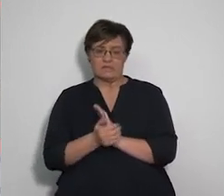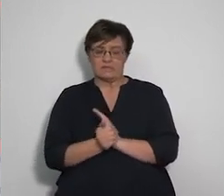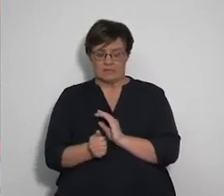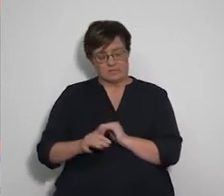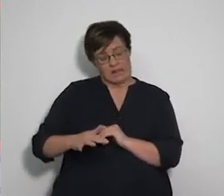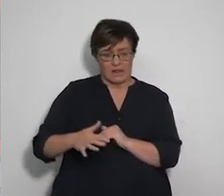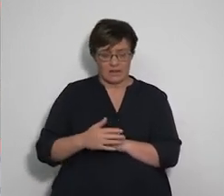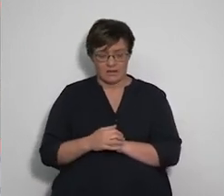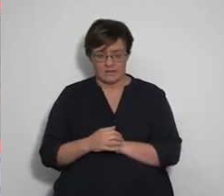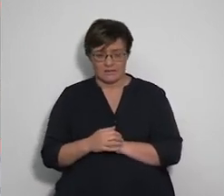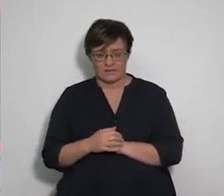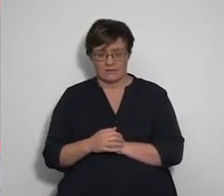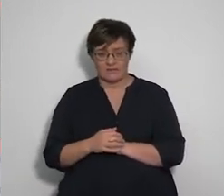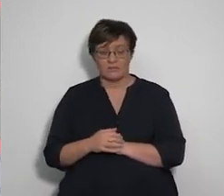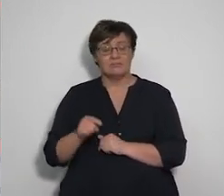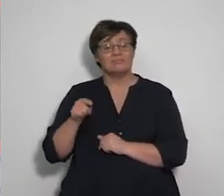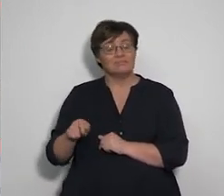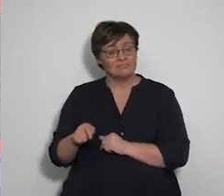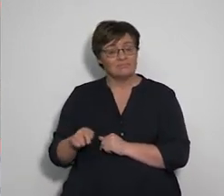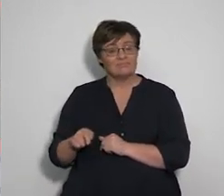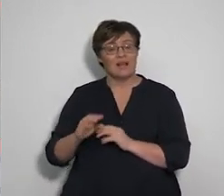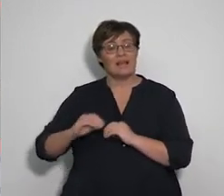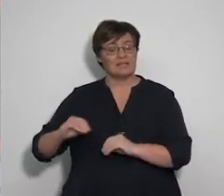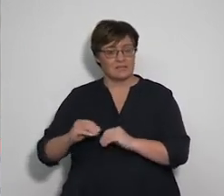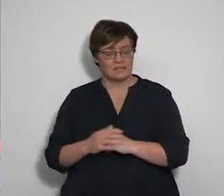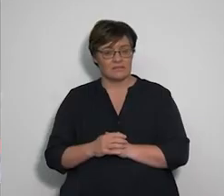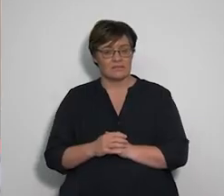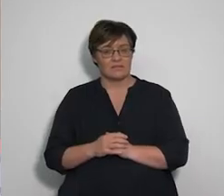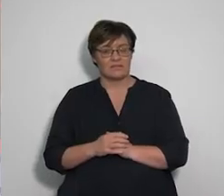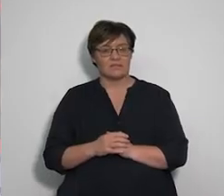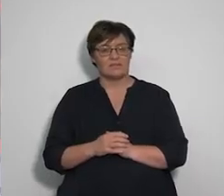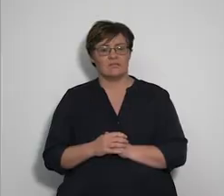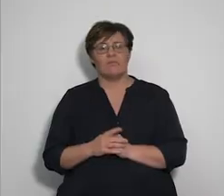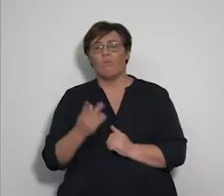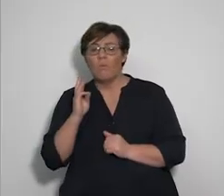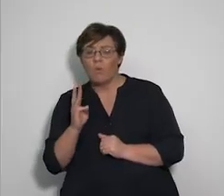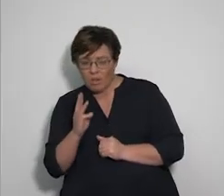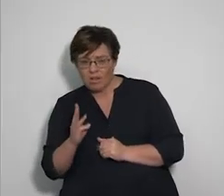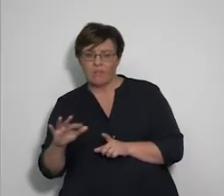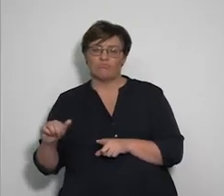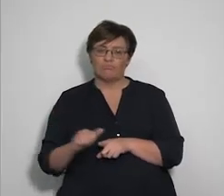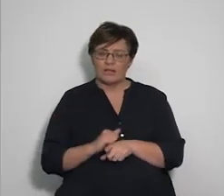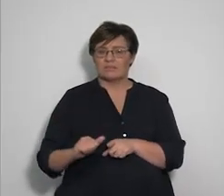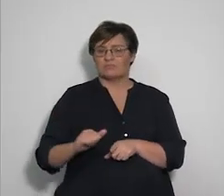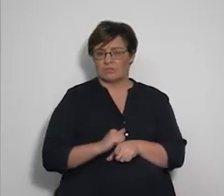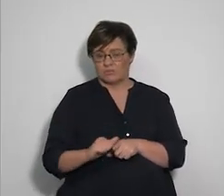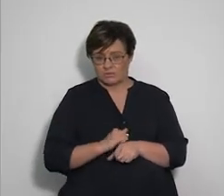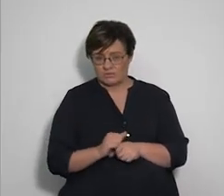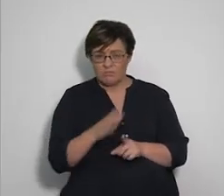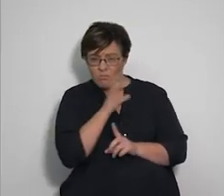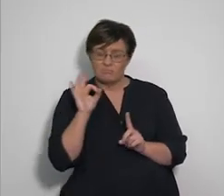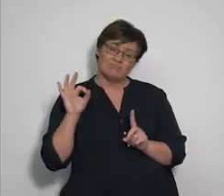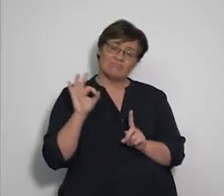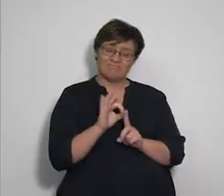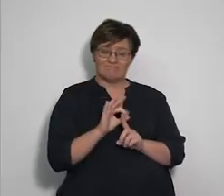skills let you down. So in this part of our lesson, we're going to practice, and this is